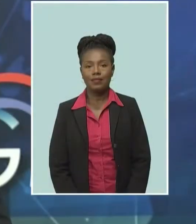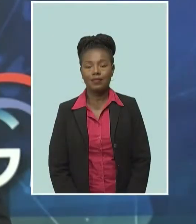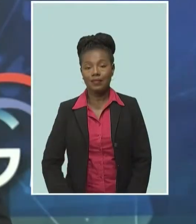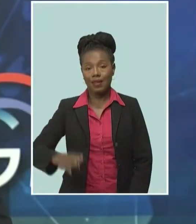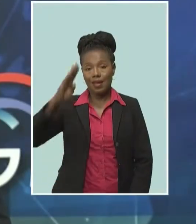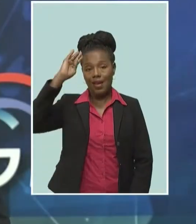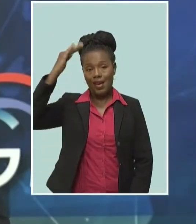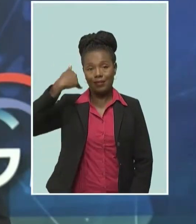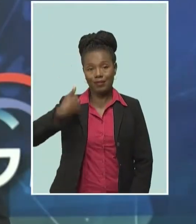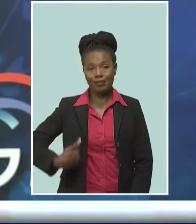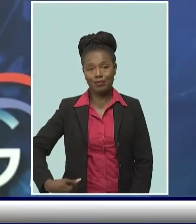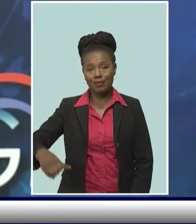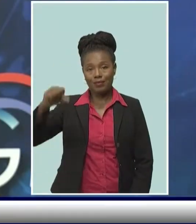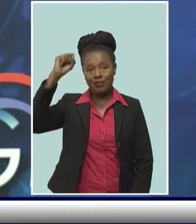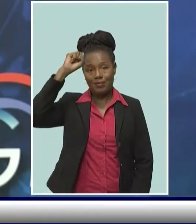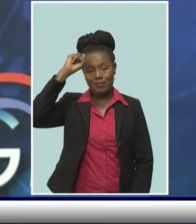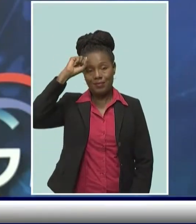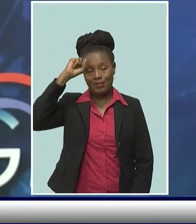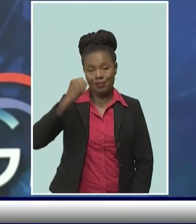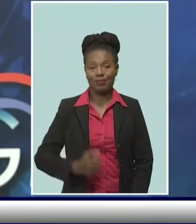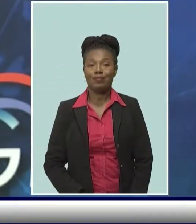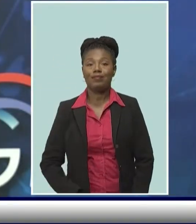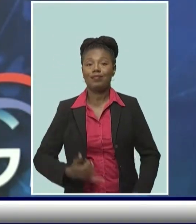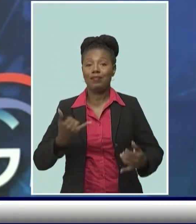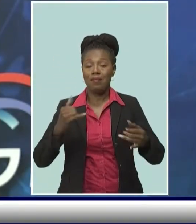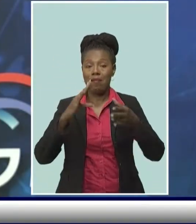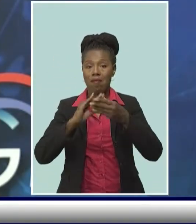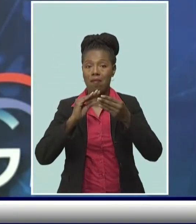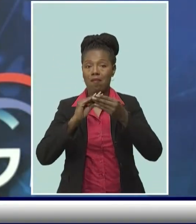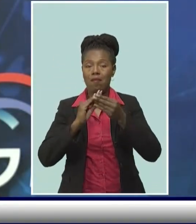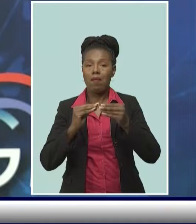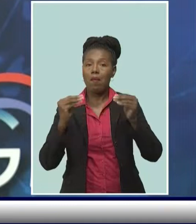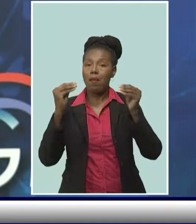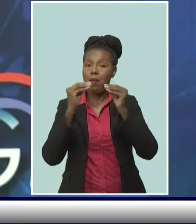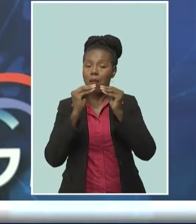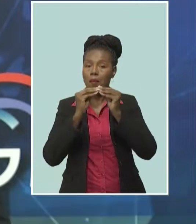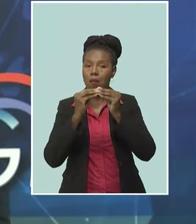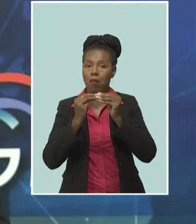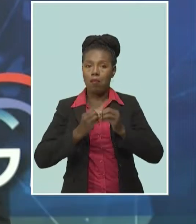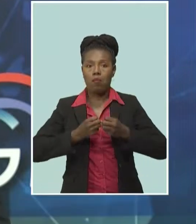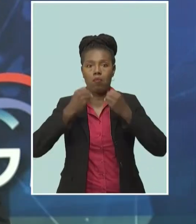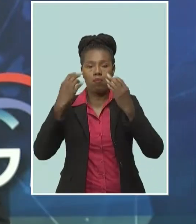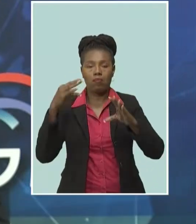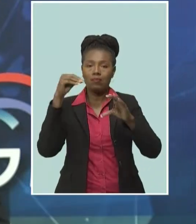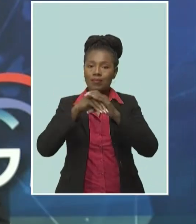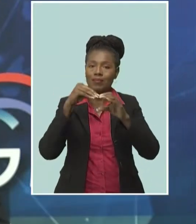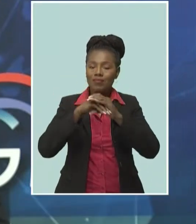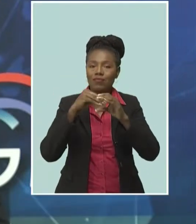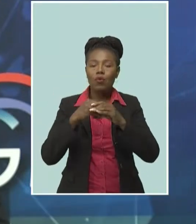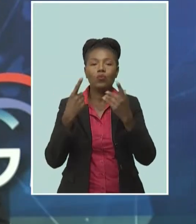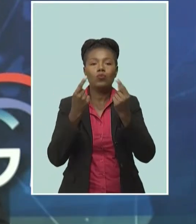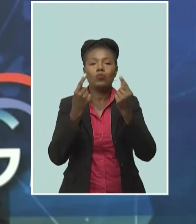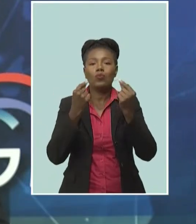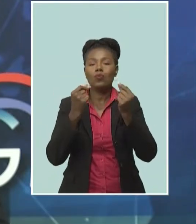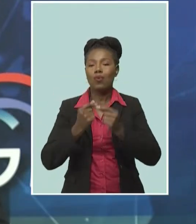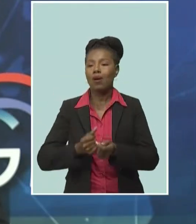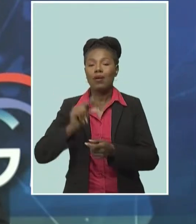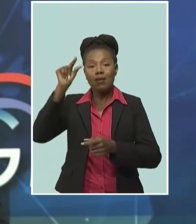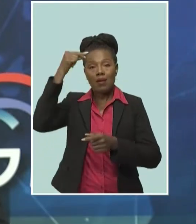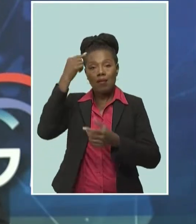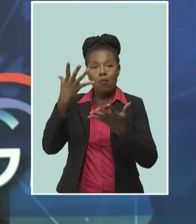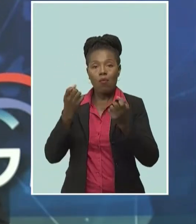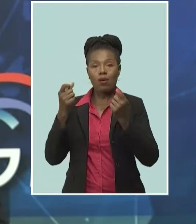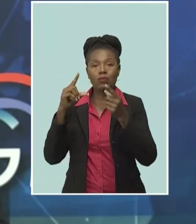Hello, I'm Shane Seeley. Leading the news at 7, a major investment this year by government to shore up the homes of vulnerable Barbadians as